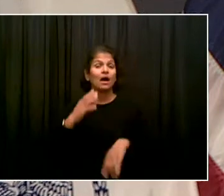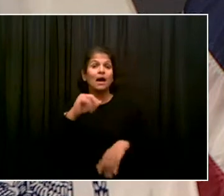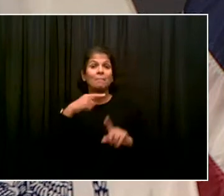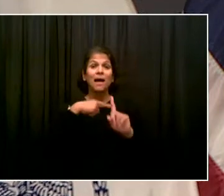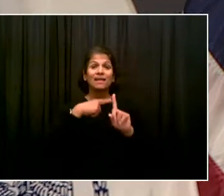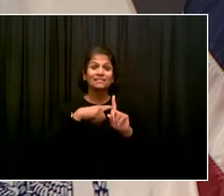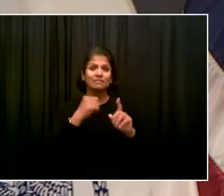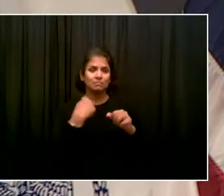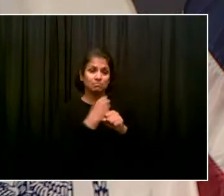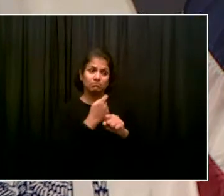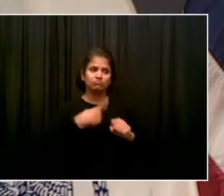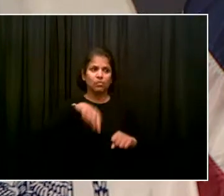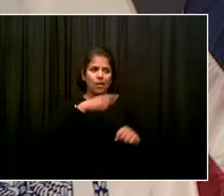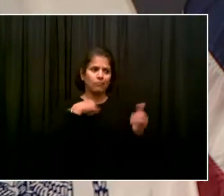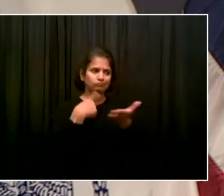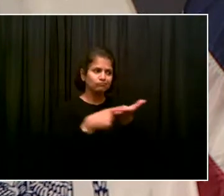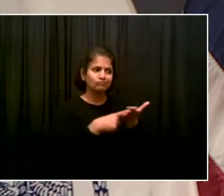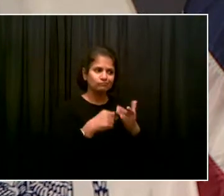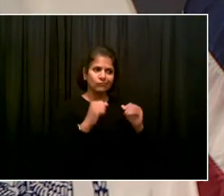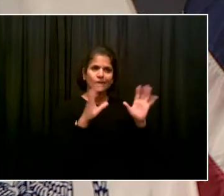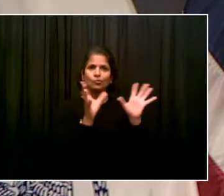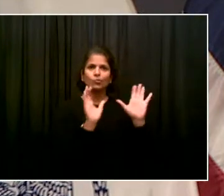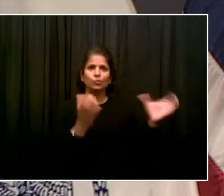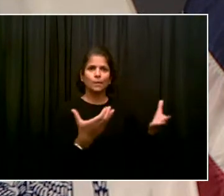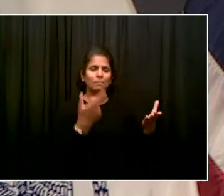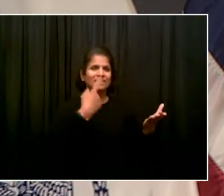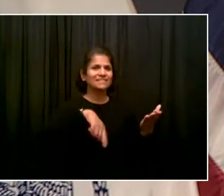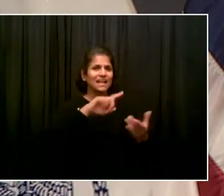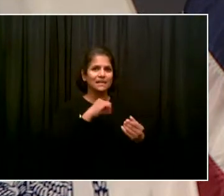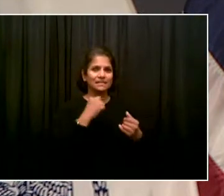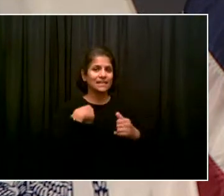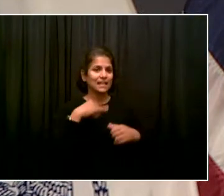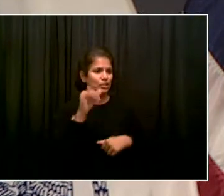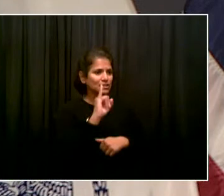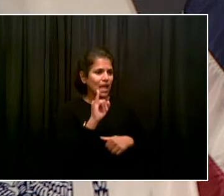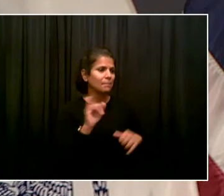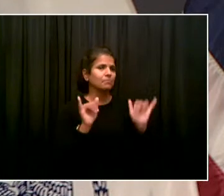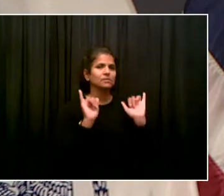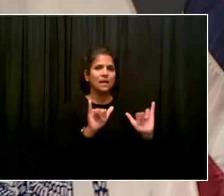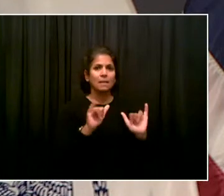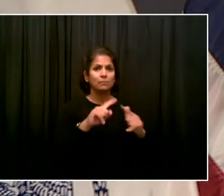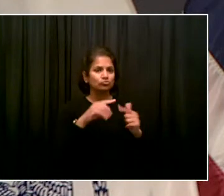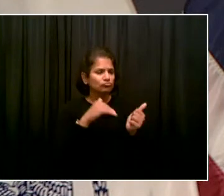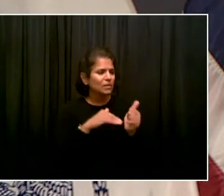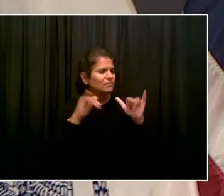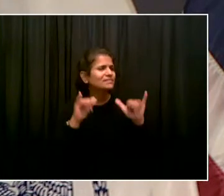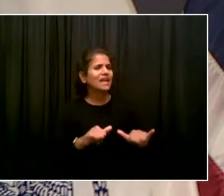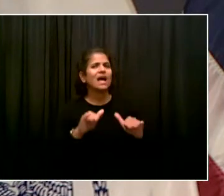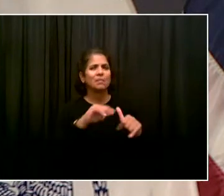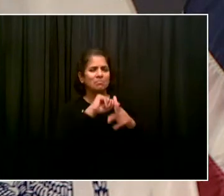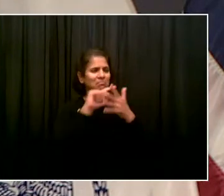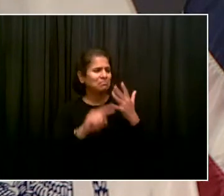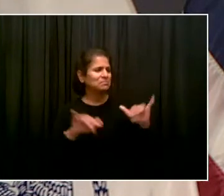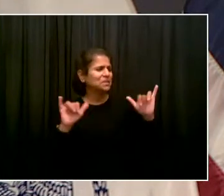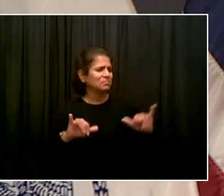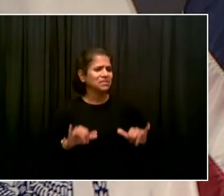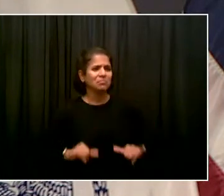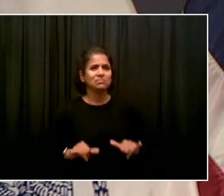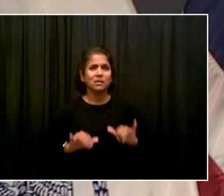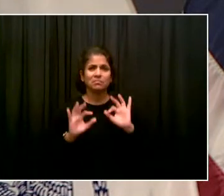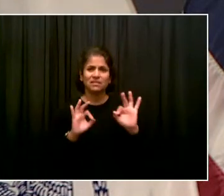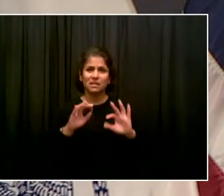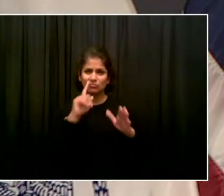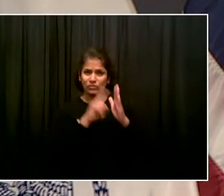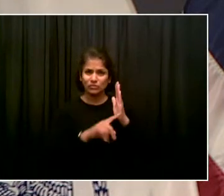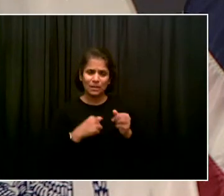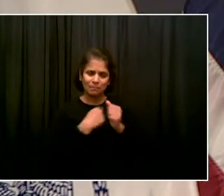of plan in the sense of the coverage that we expect to see from doctors. So we'll get you a lot more of the details and the facts, but